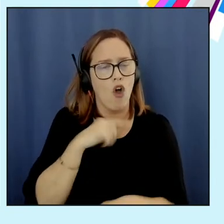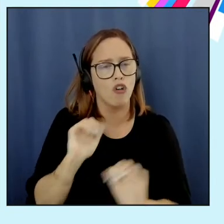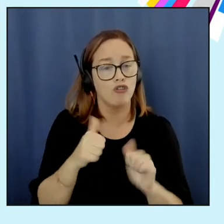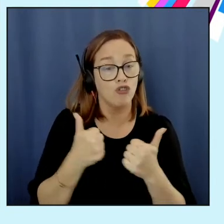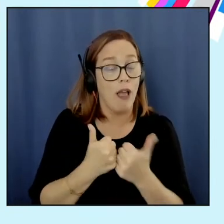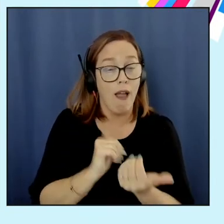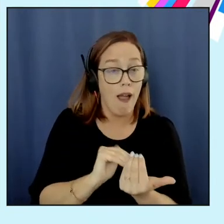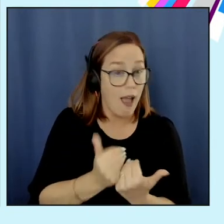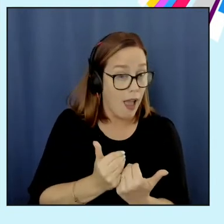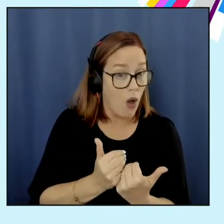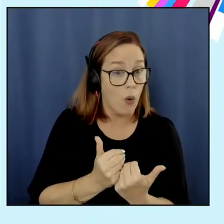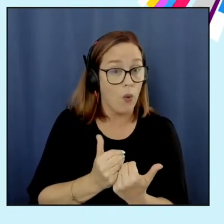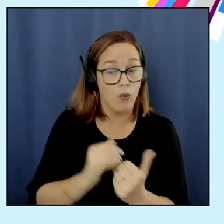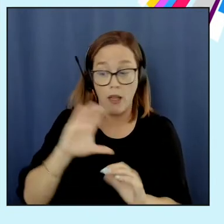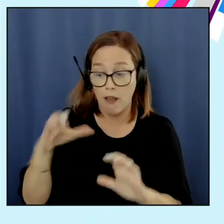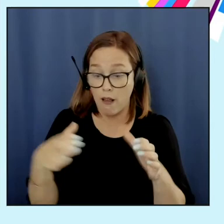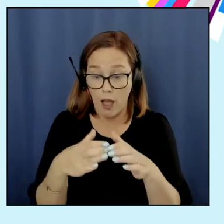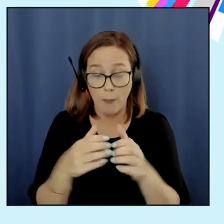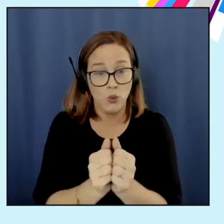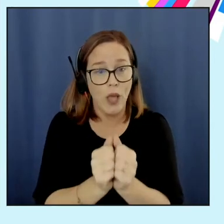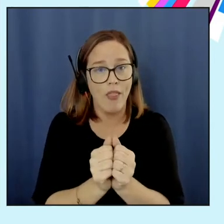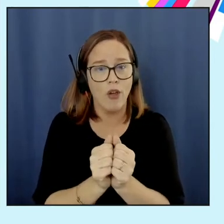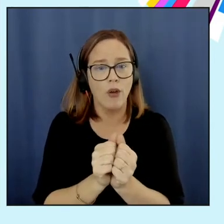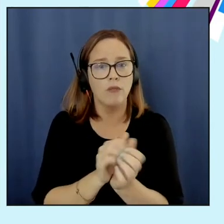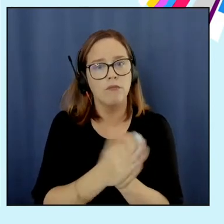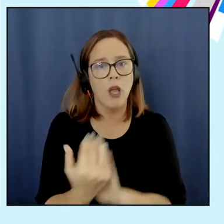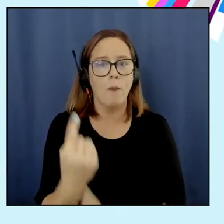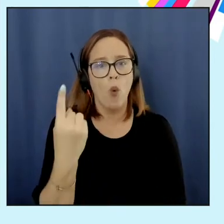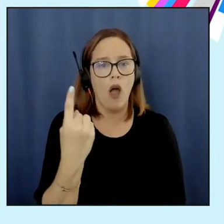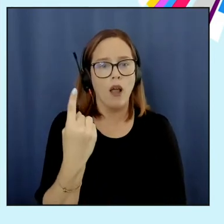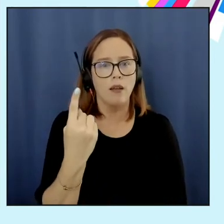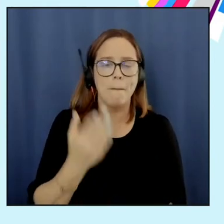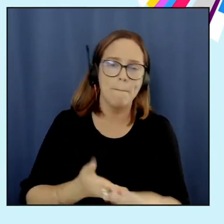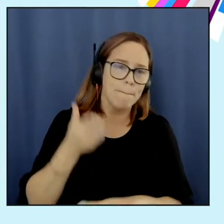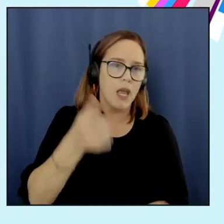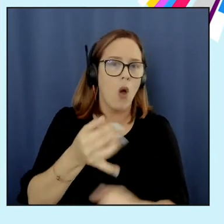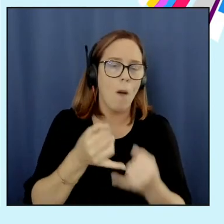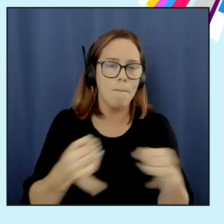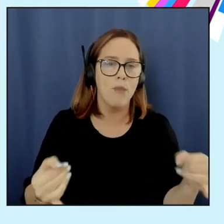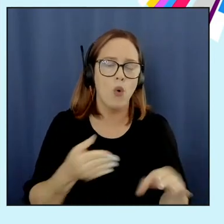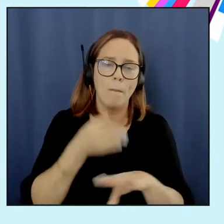come together as one, beyond borders and boundaries.